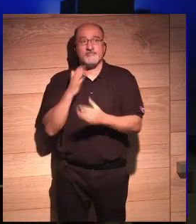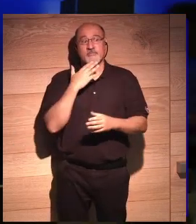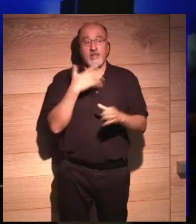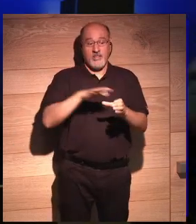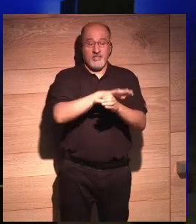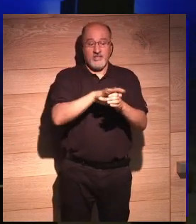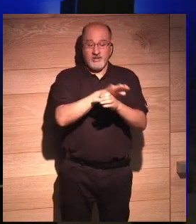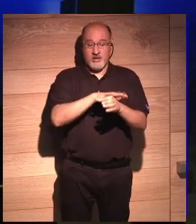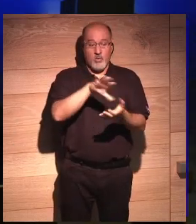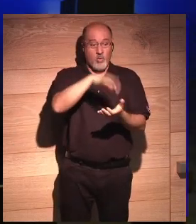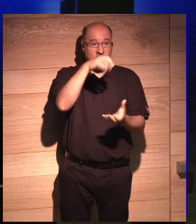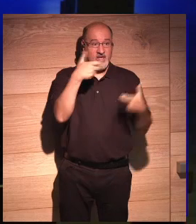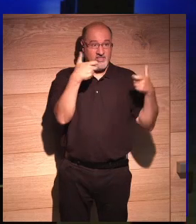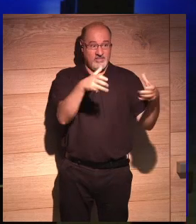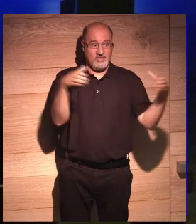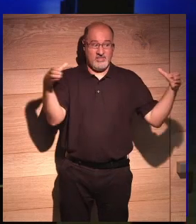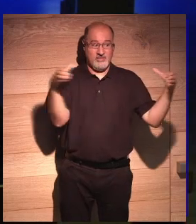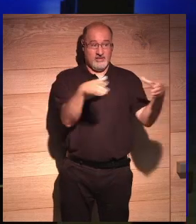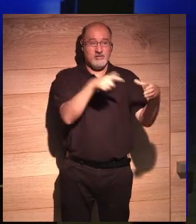bioacoustics recorded from the giant sequoia.